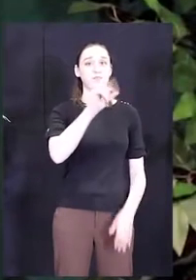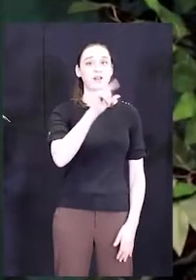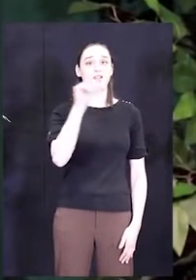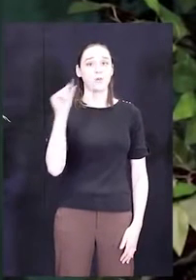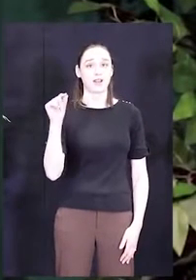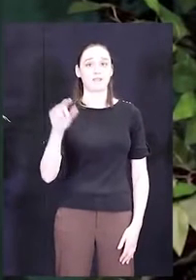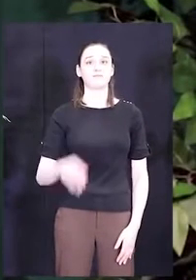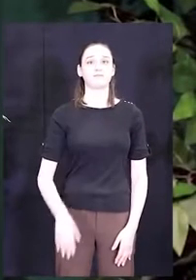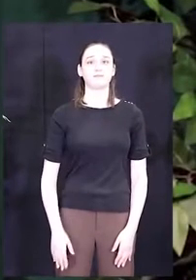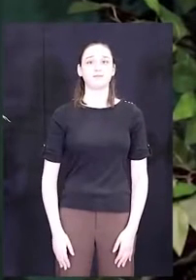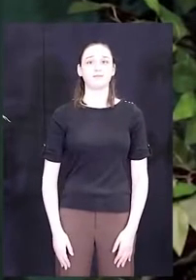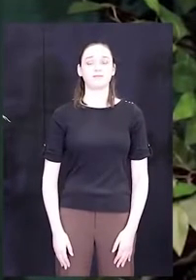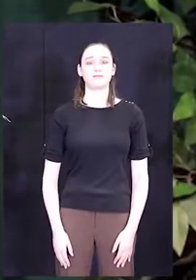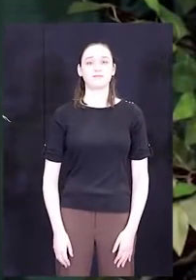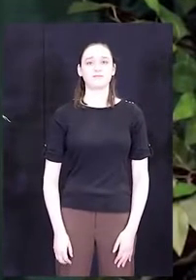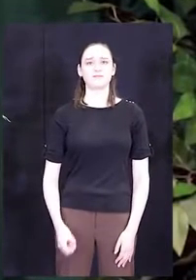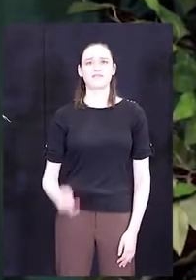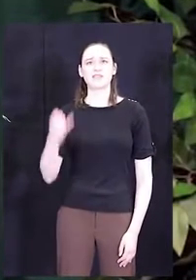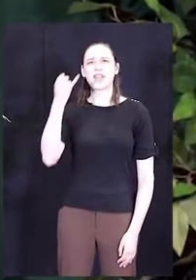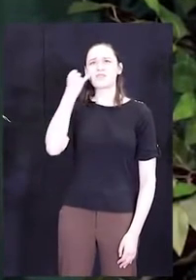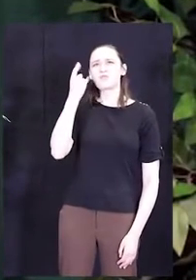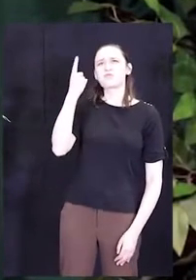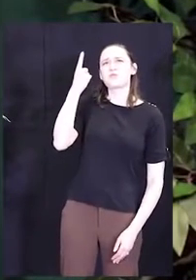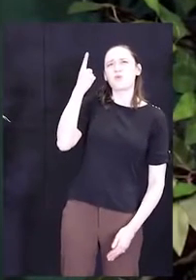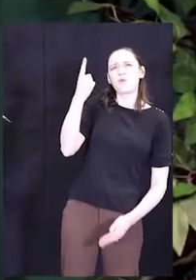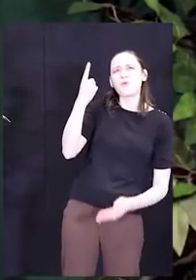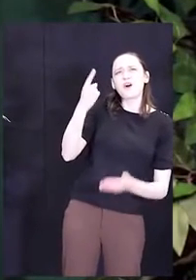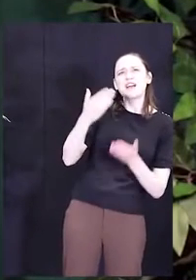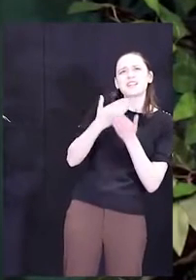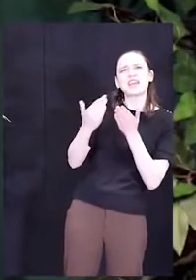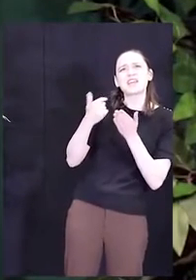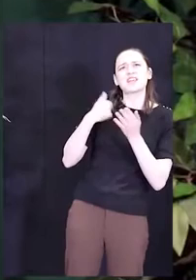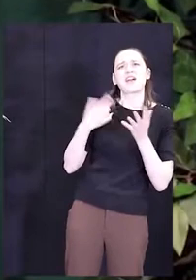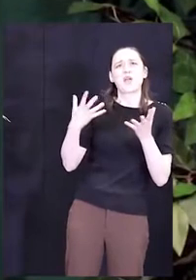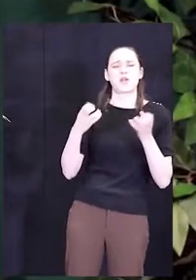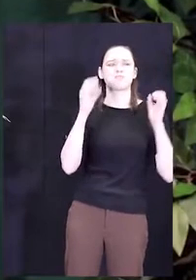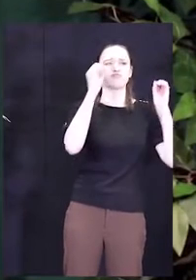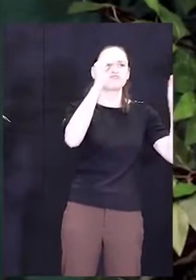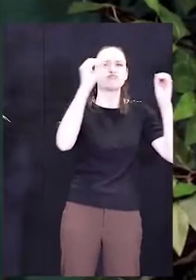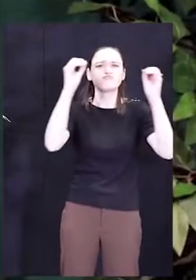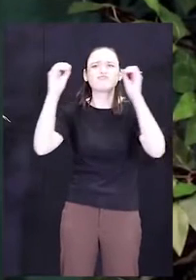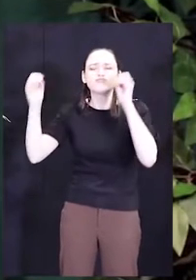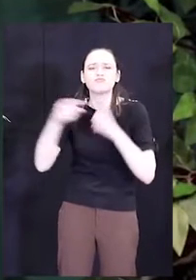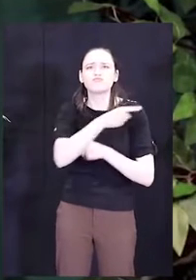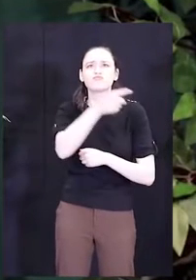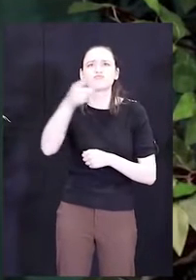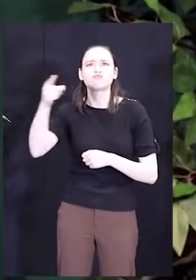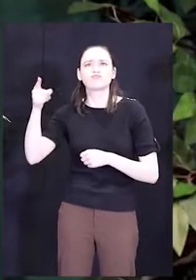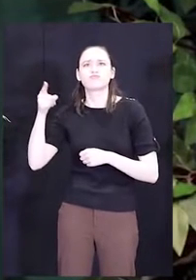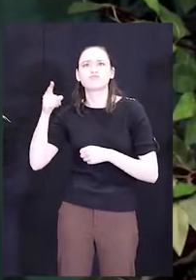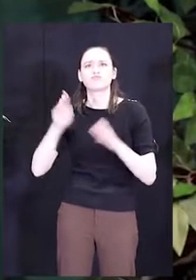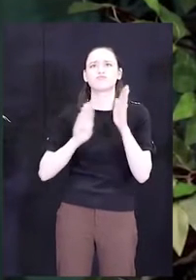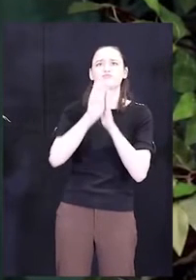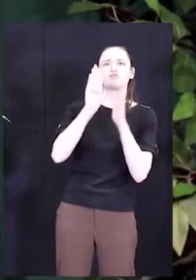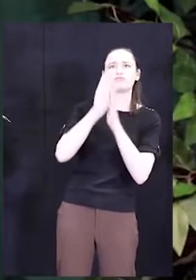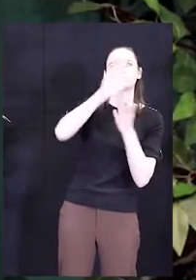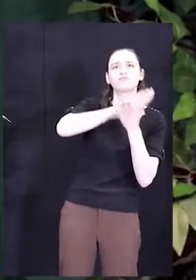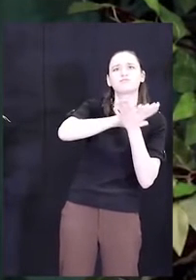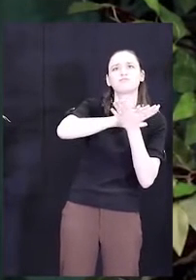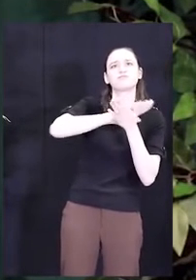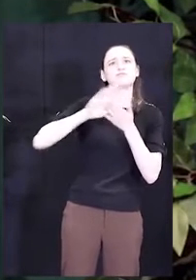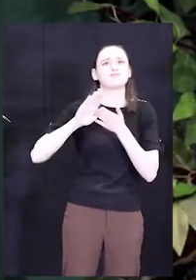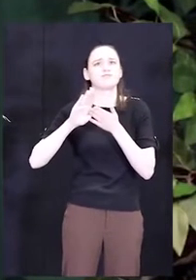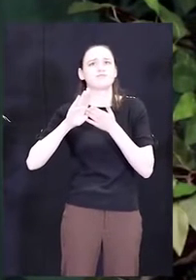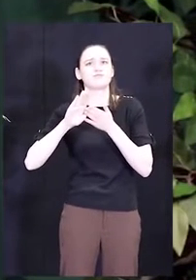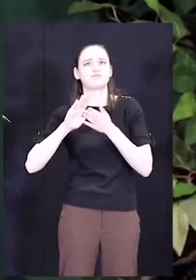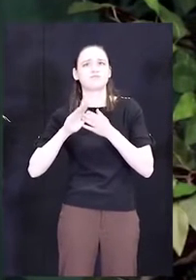Class of 2020, if there is one thing I have ever wanted to teach all of you, it has been to value kindness and the